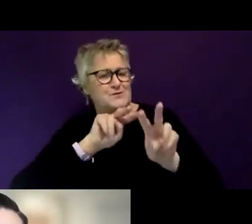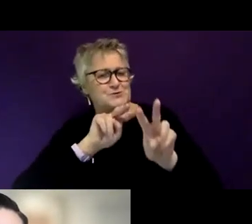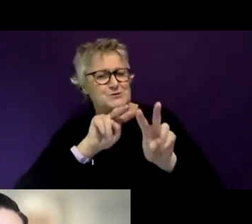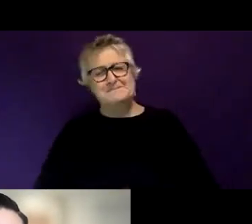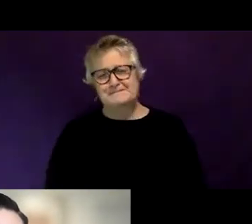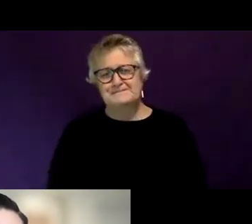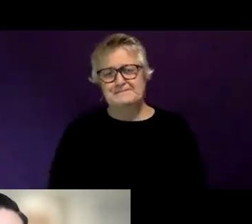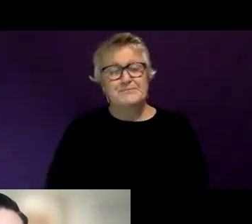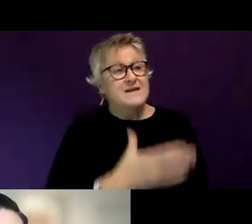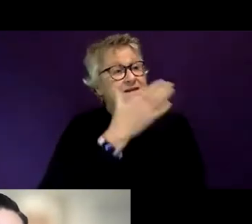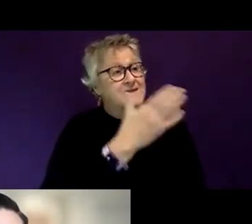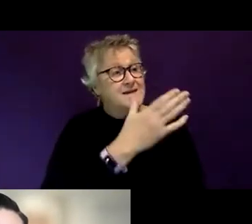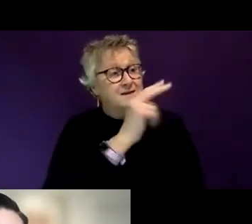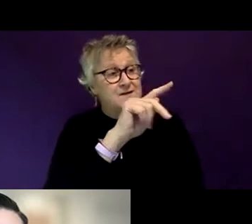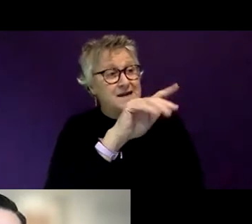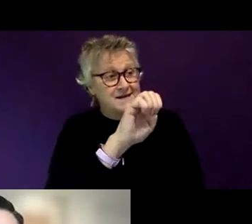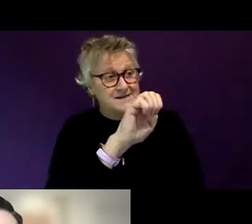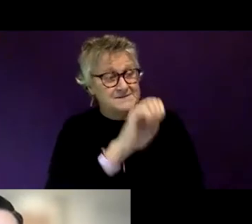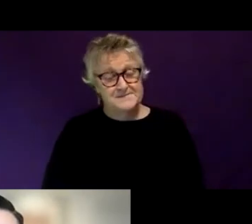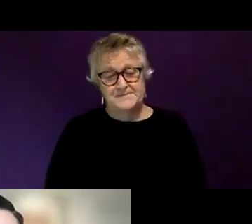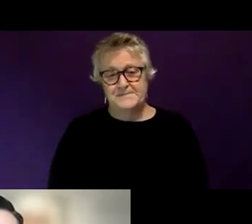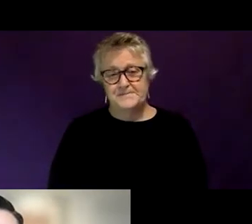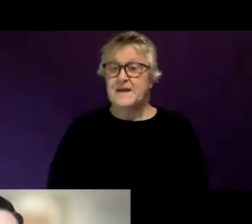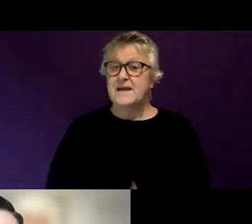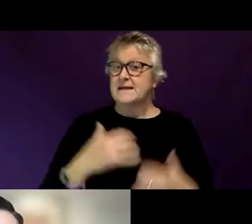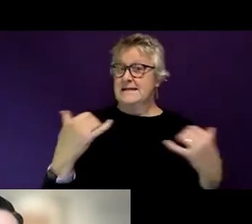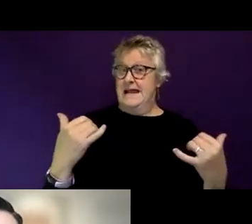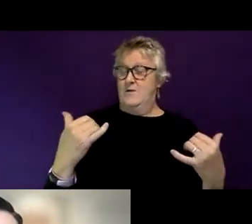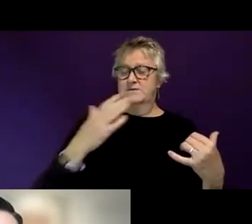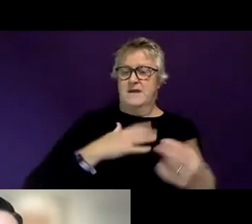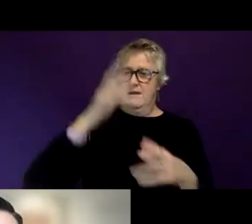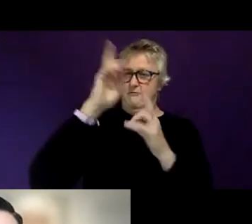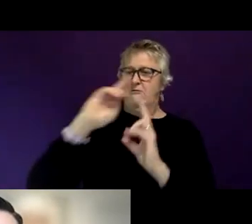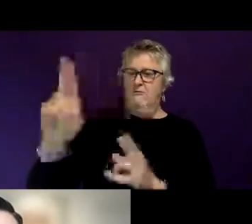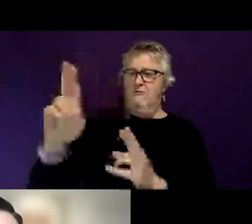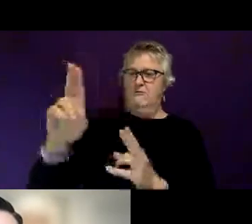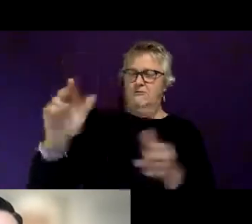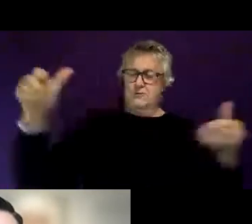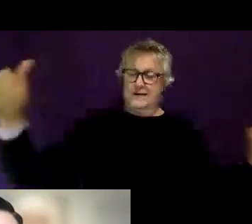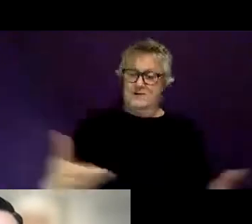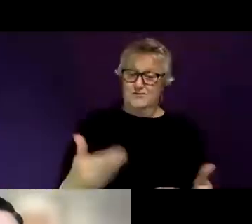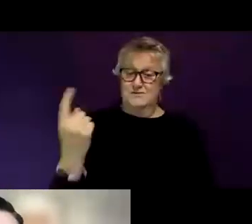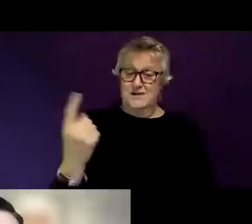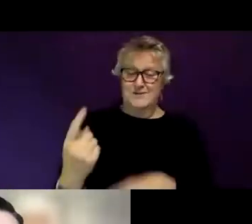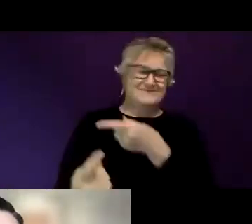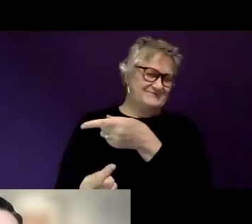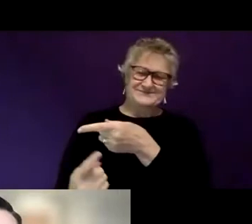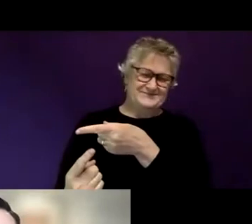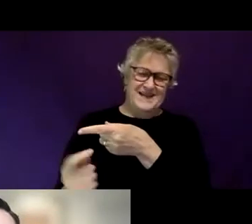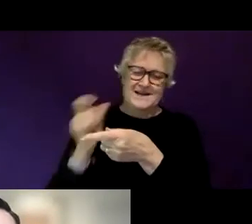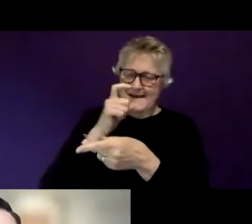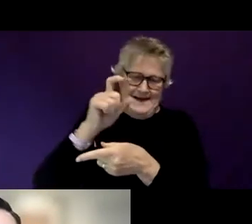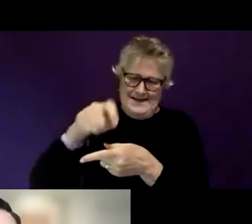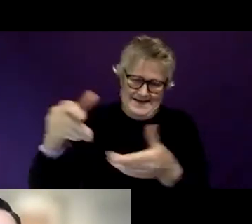Thank you, Nate. Now, it is my honor to introduce someone, probably doesn't need an introduction, but we're going to give